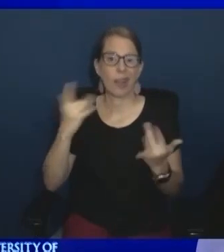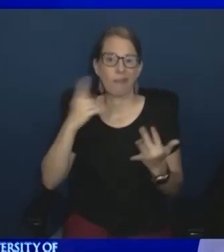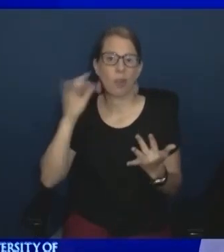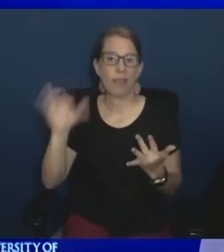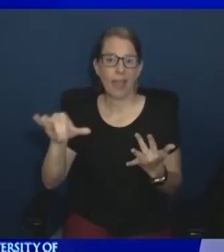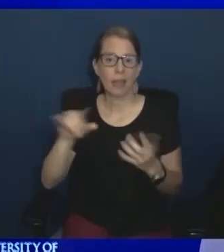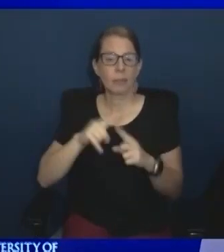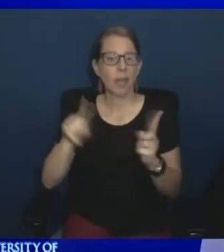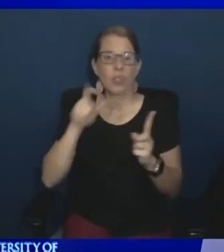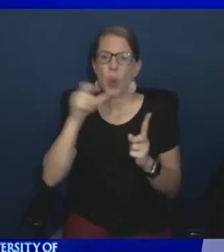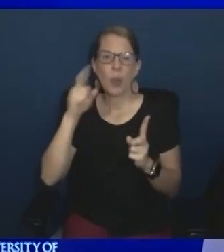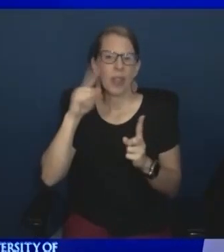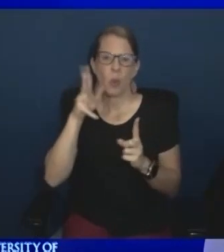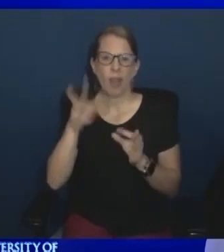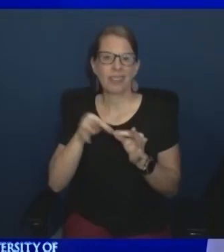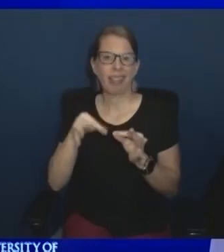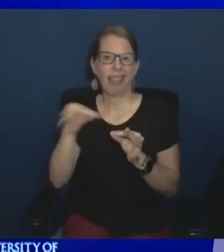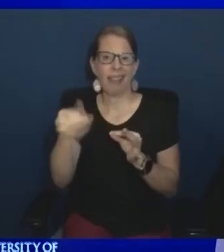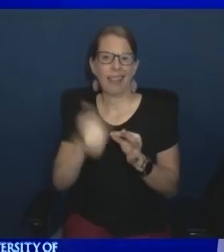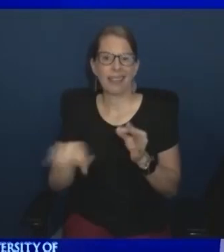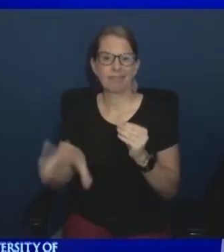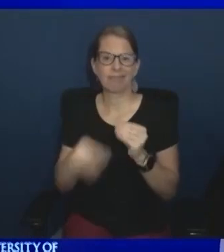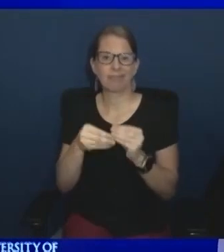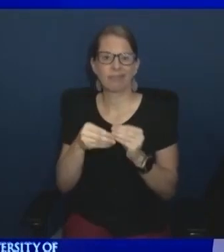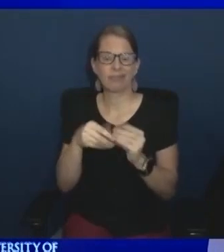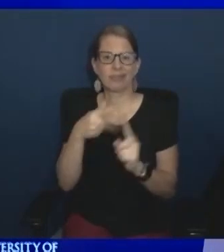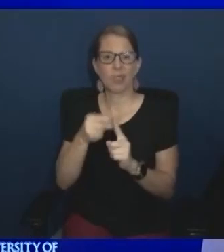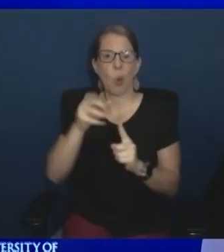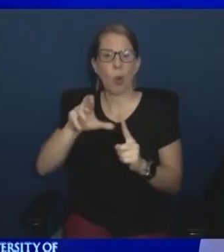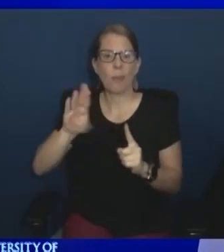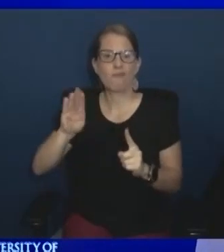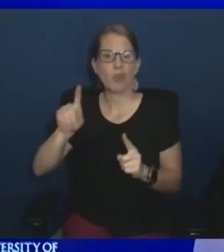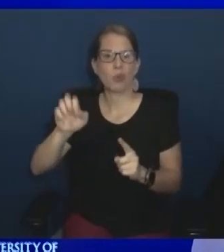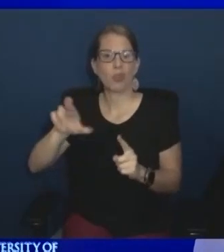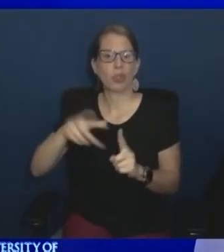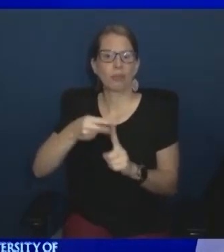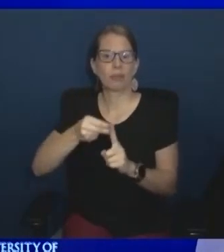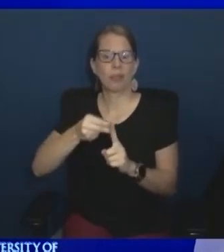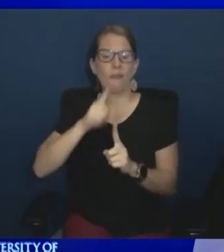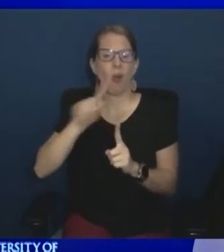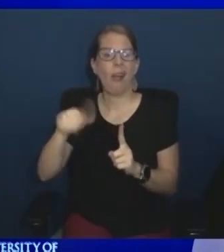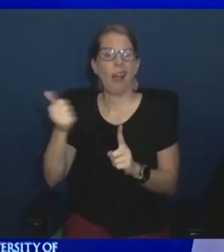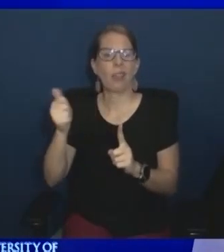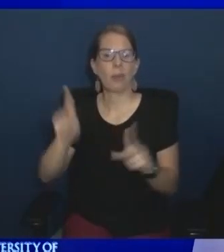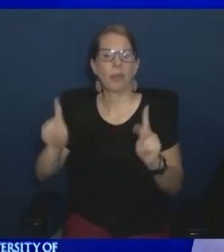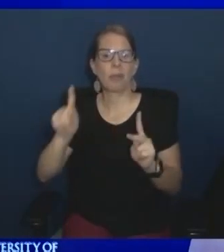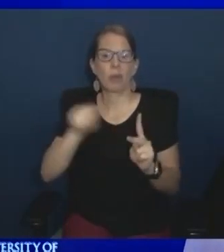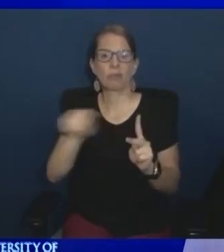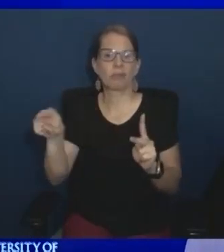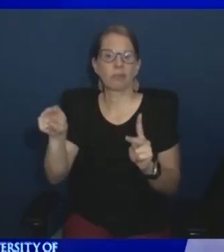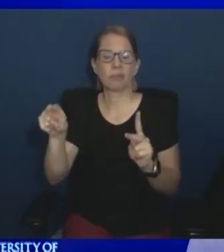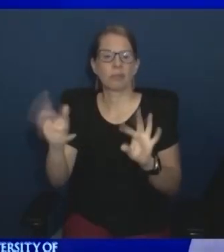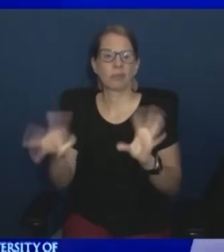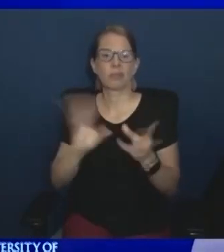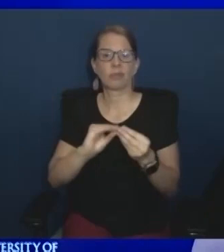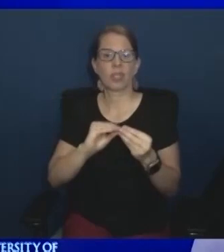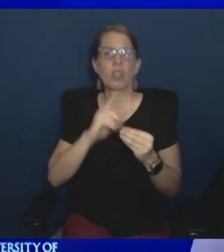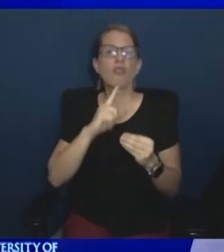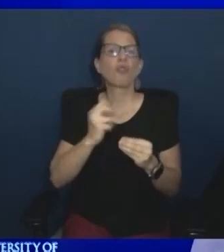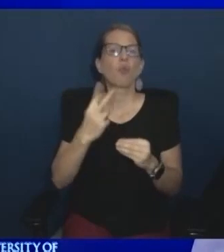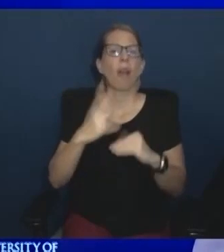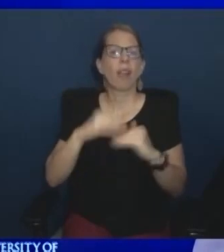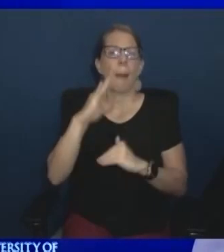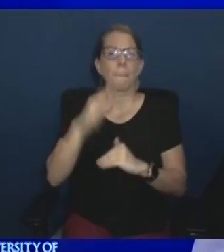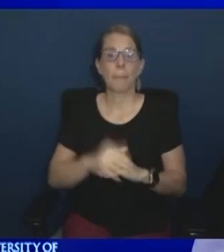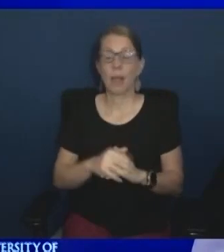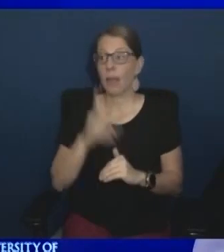delay any additional dosing or booster dosing for the other people who are overall 12 and up. I think most people are more